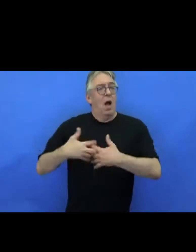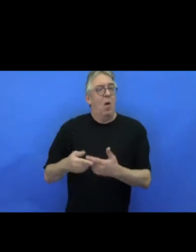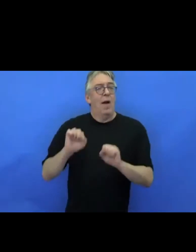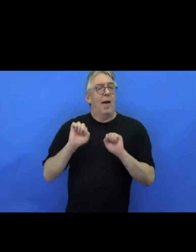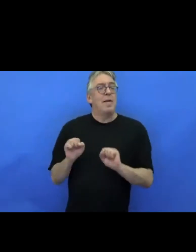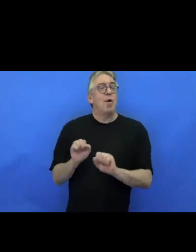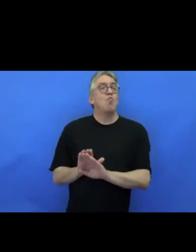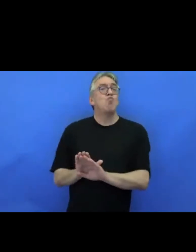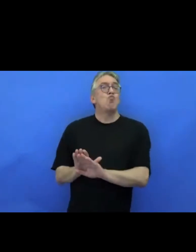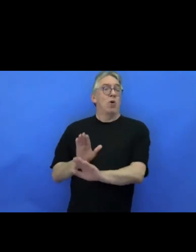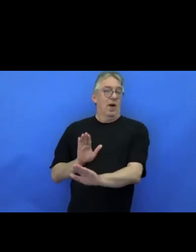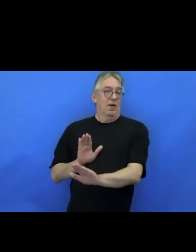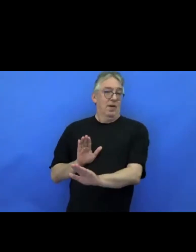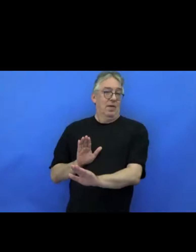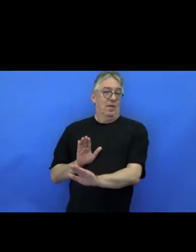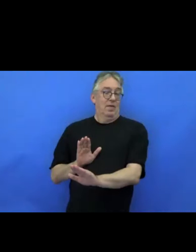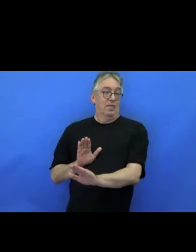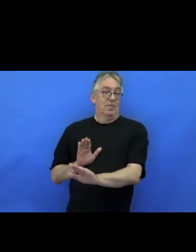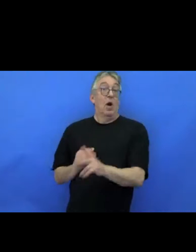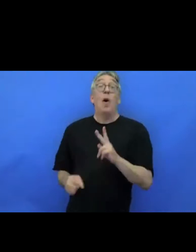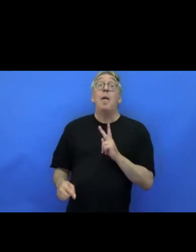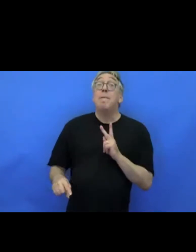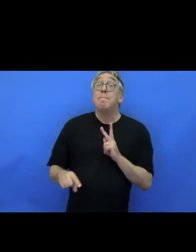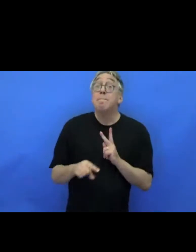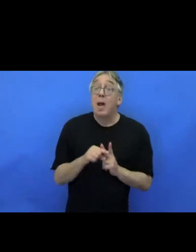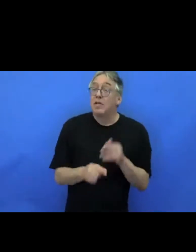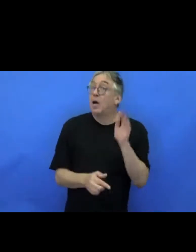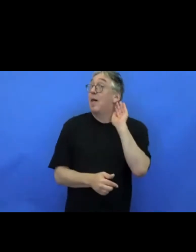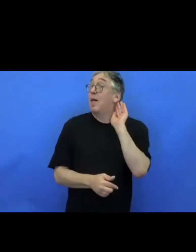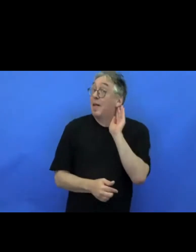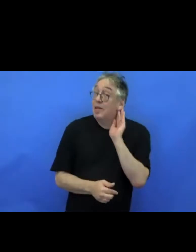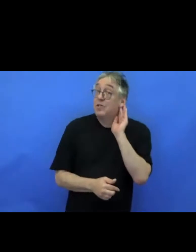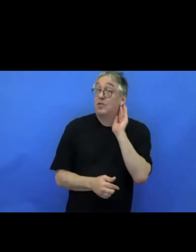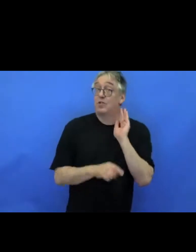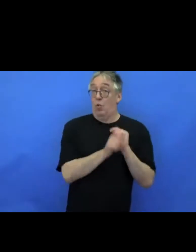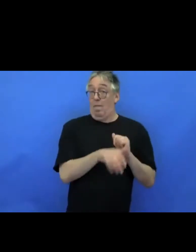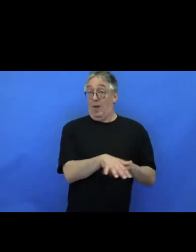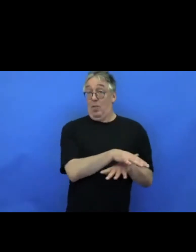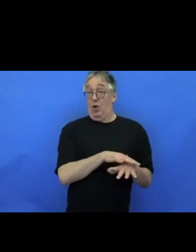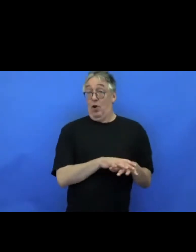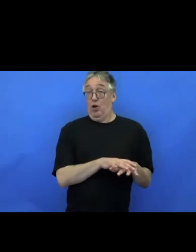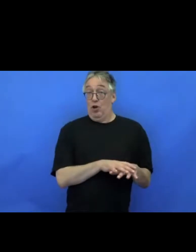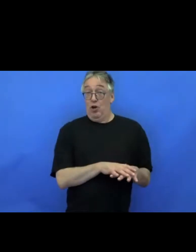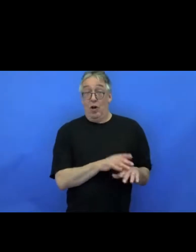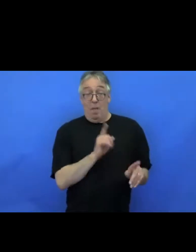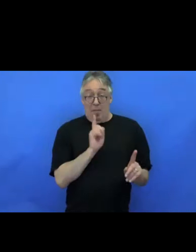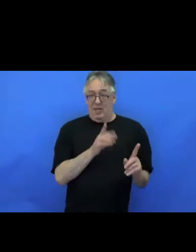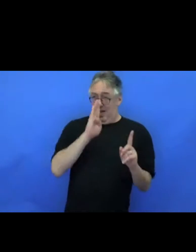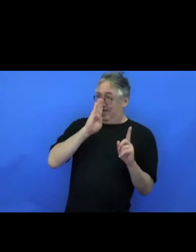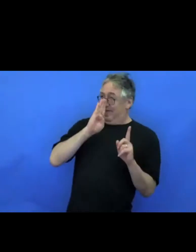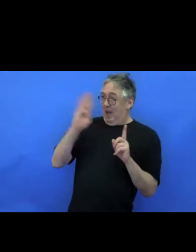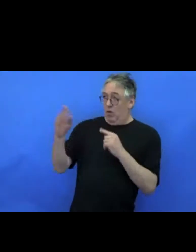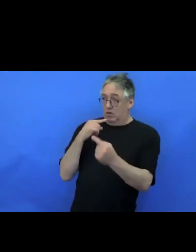in conjunction with the voices that count, like people with disabilities speaking directly to military and